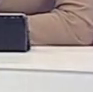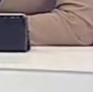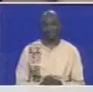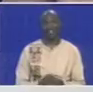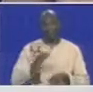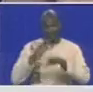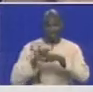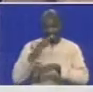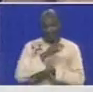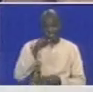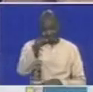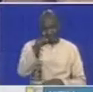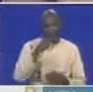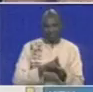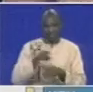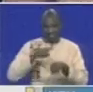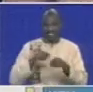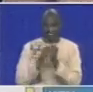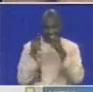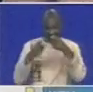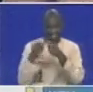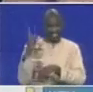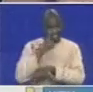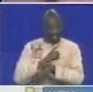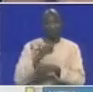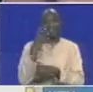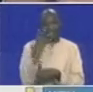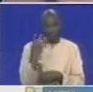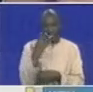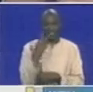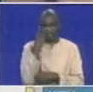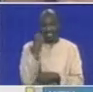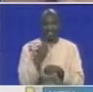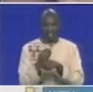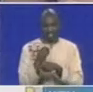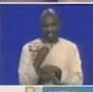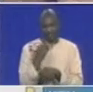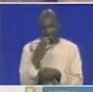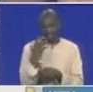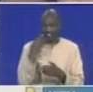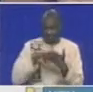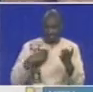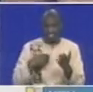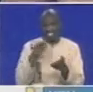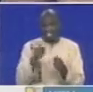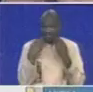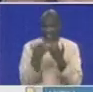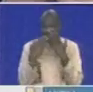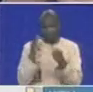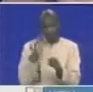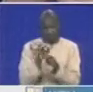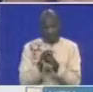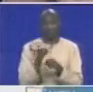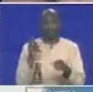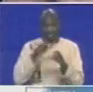Well, a very good evening to you on the 17th day of April 2013. Welcome to KTN Prime. Many thanks for joining us tonight. We